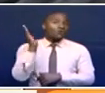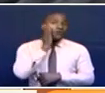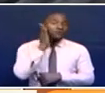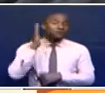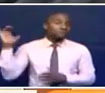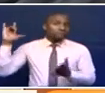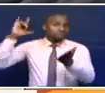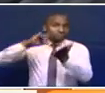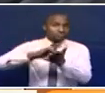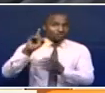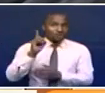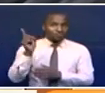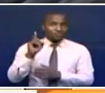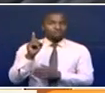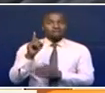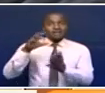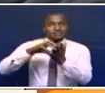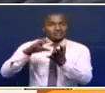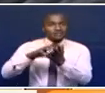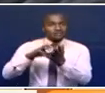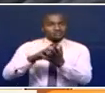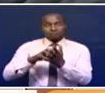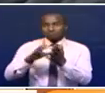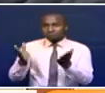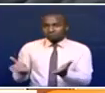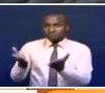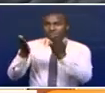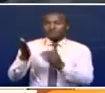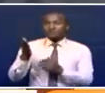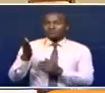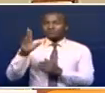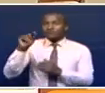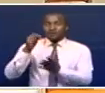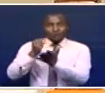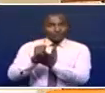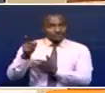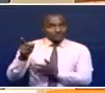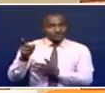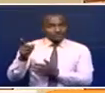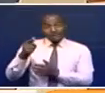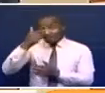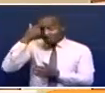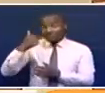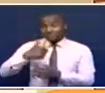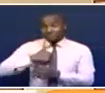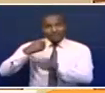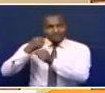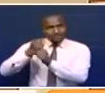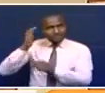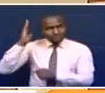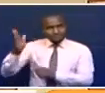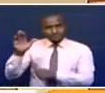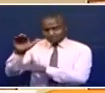Nairobi, elevated the status of UNEP to United Nations offices. Therefore, because I'd made a direct request to